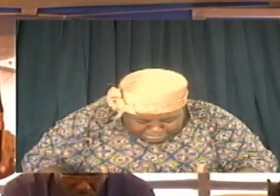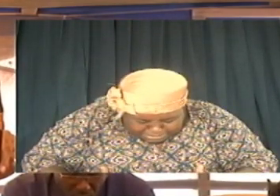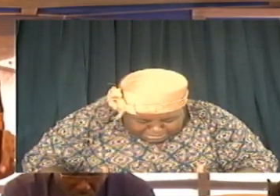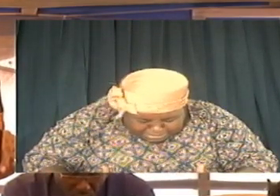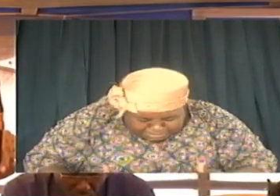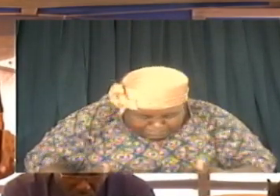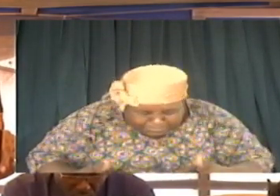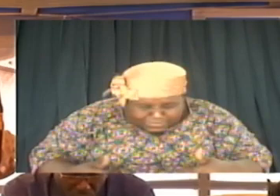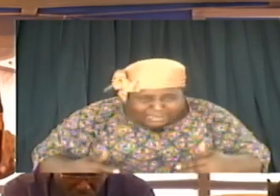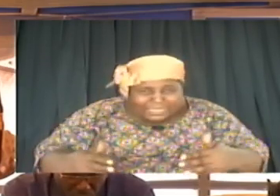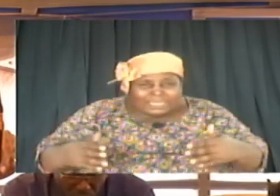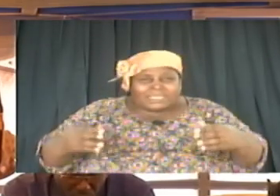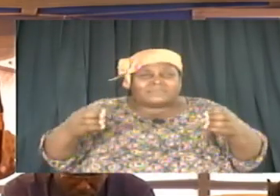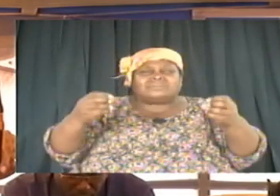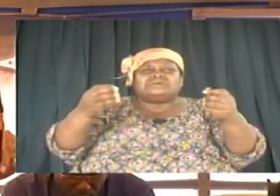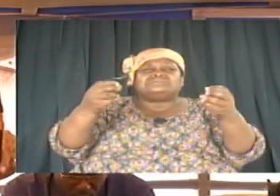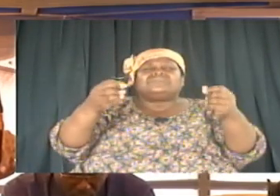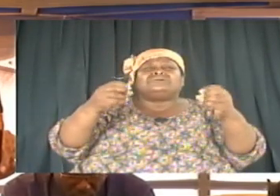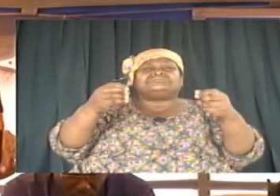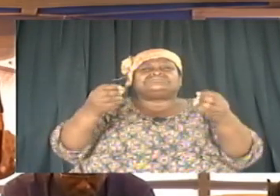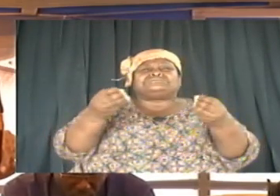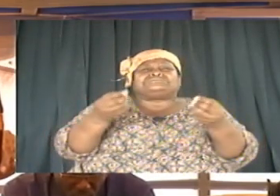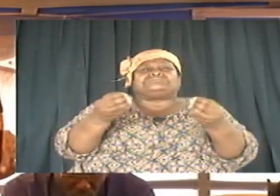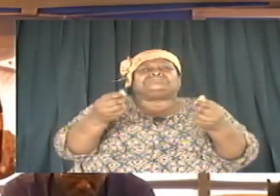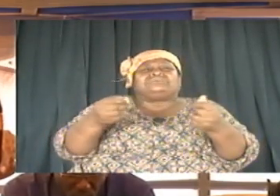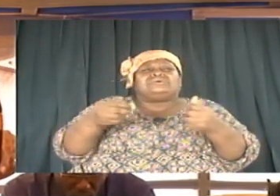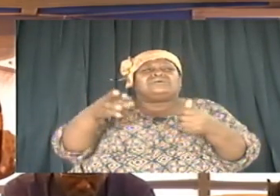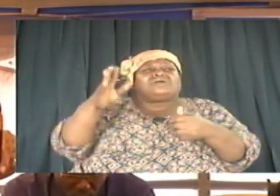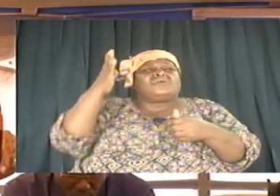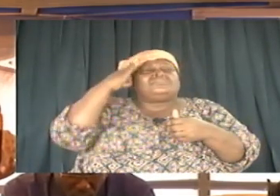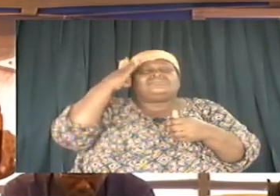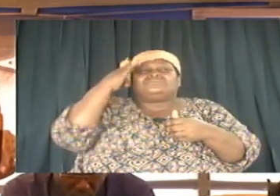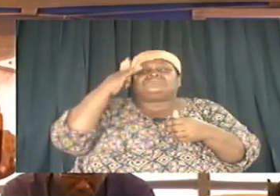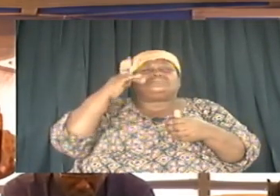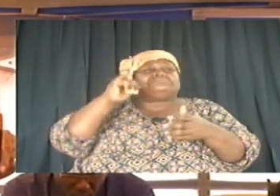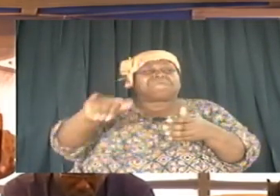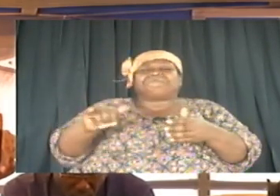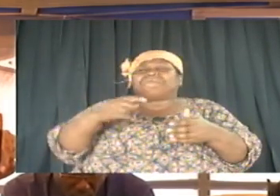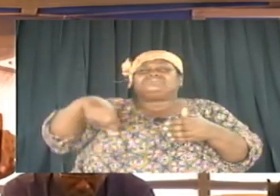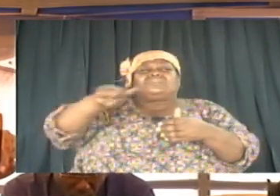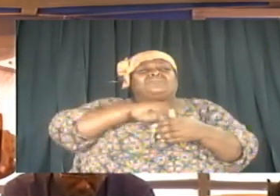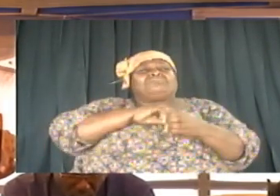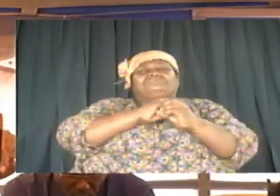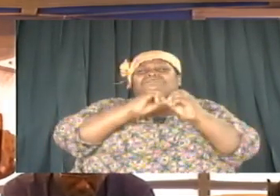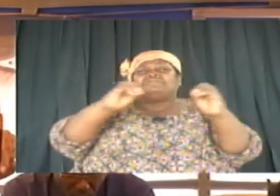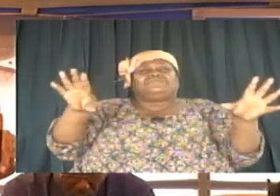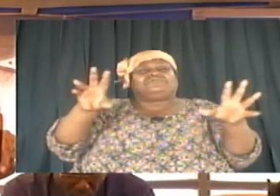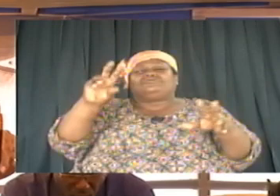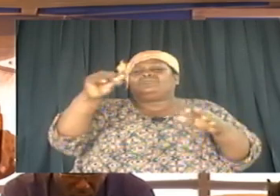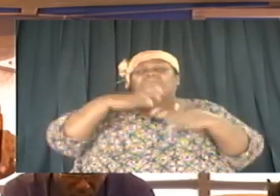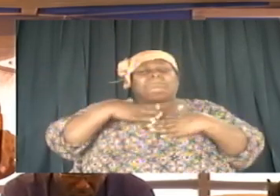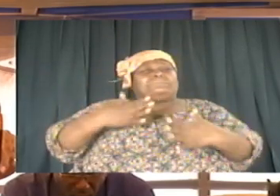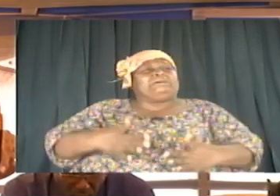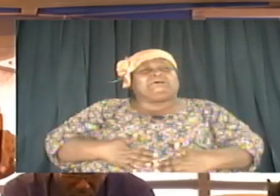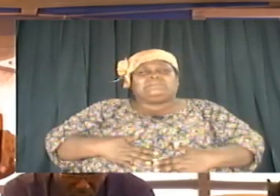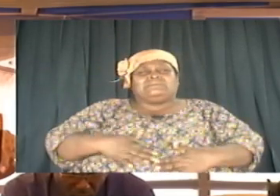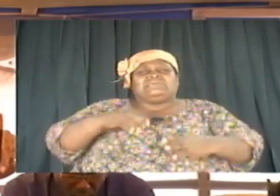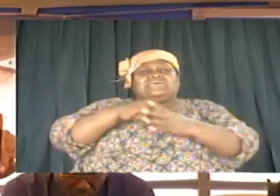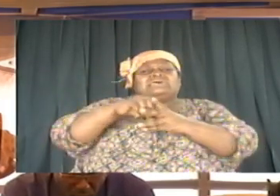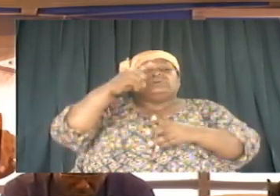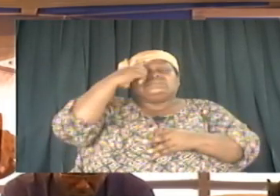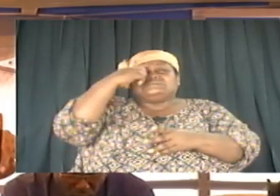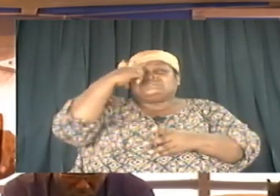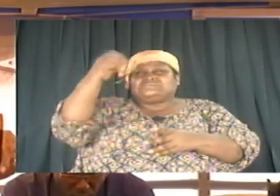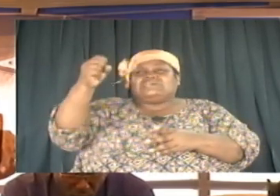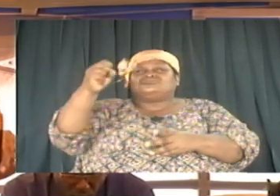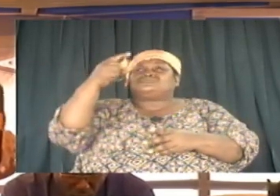ashes because we recognize that we are nothing. We are nobody in the sense that you